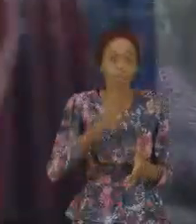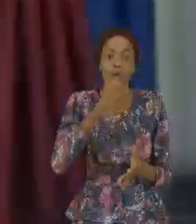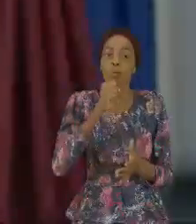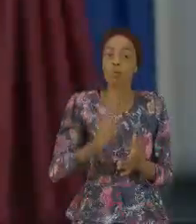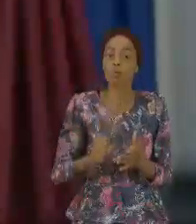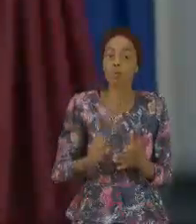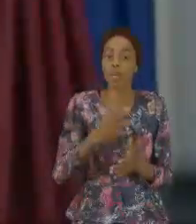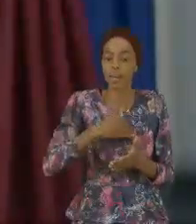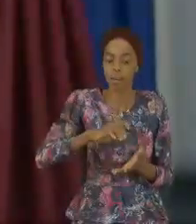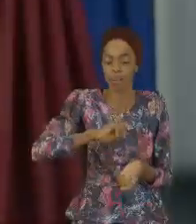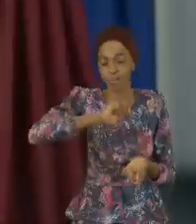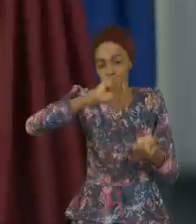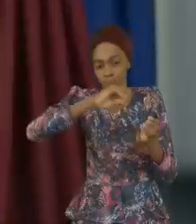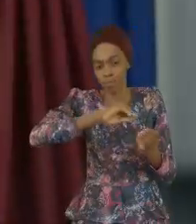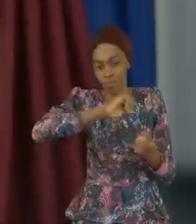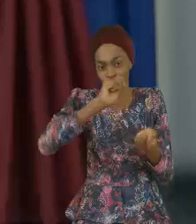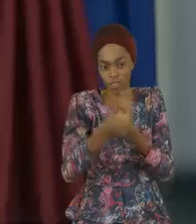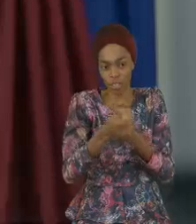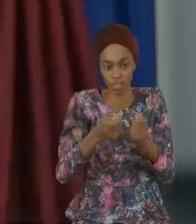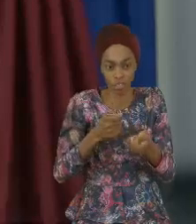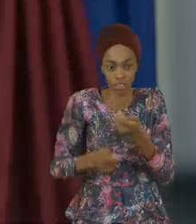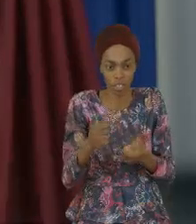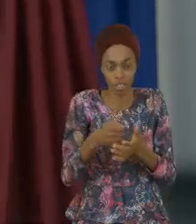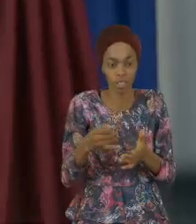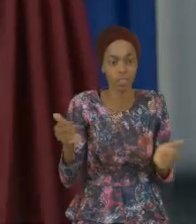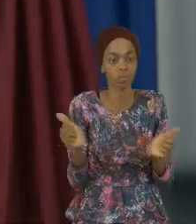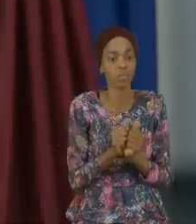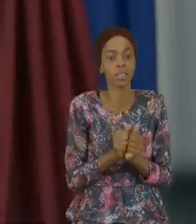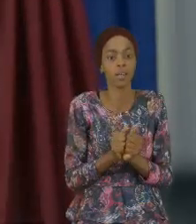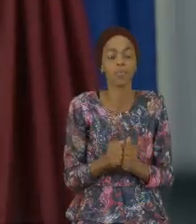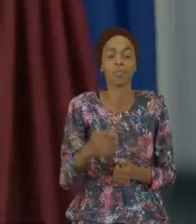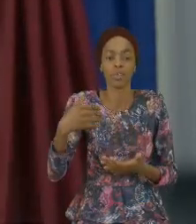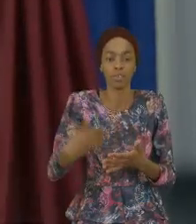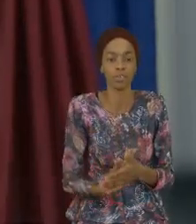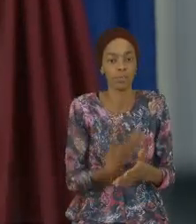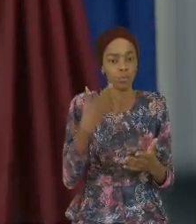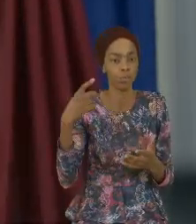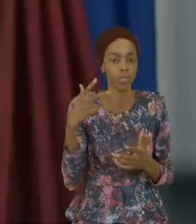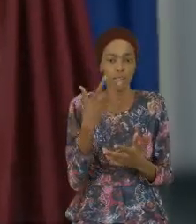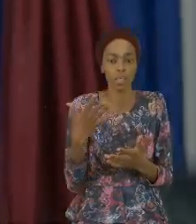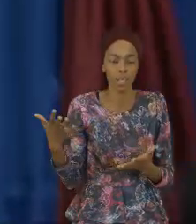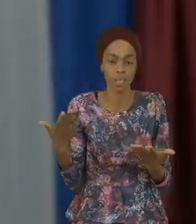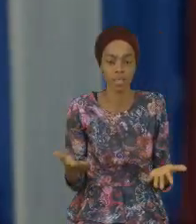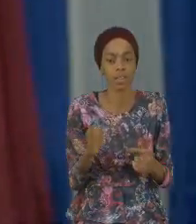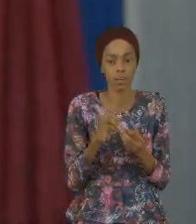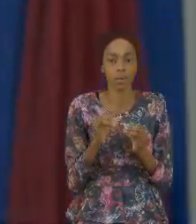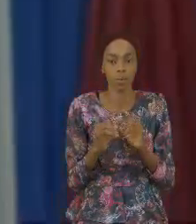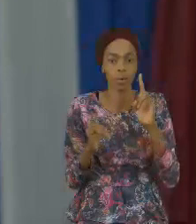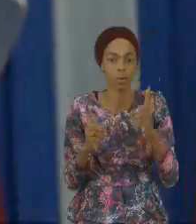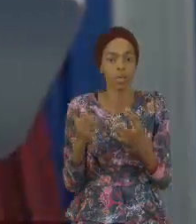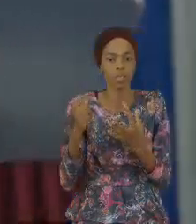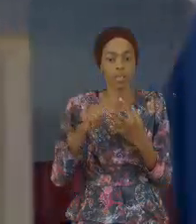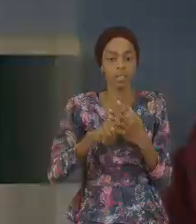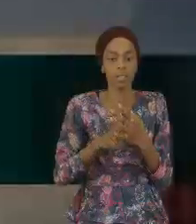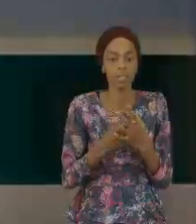with the new. We're looking at three things here. Number one, the initial failure of